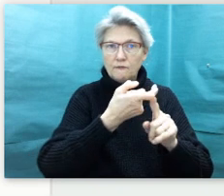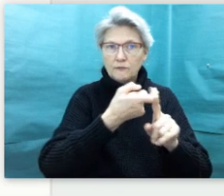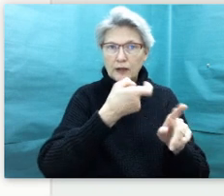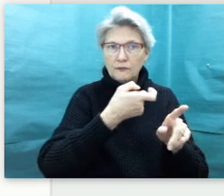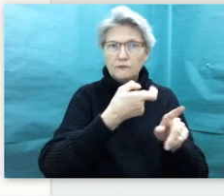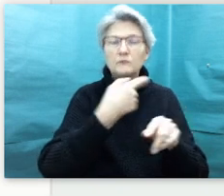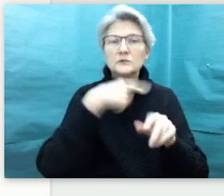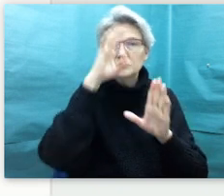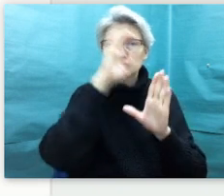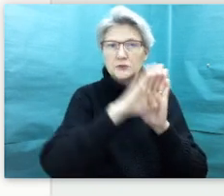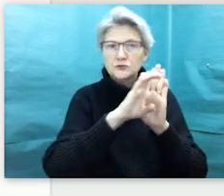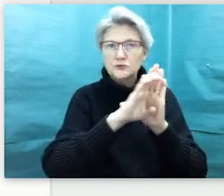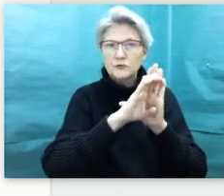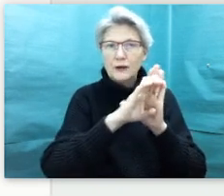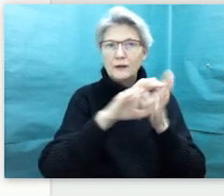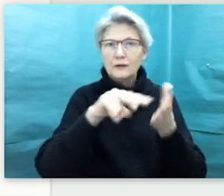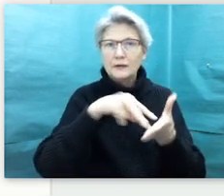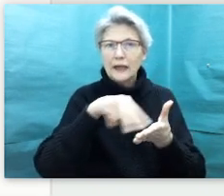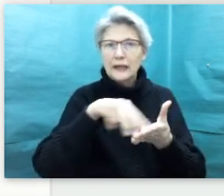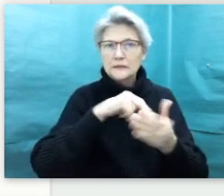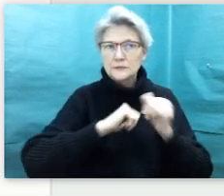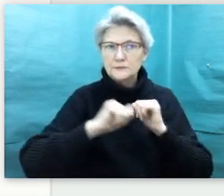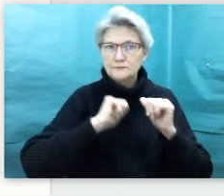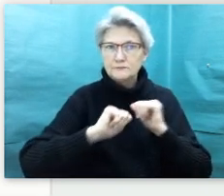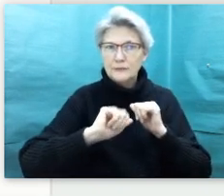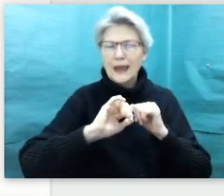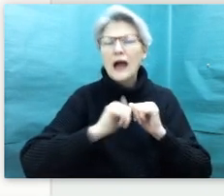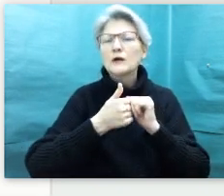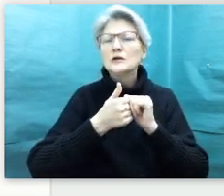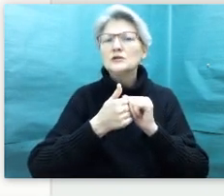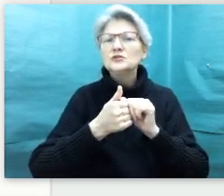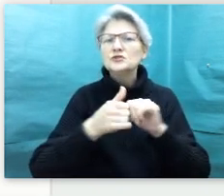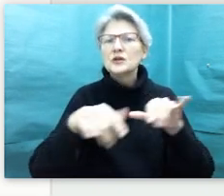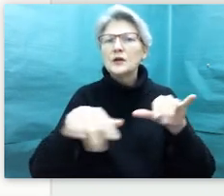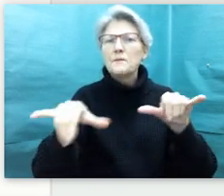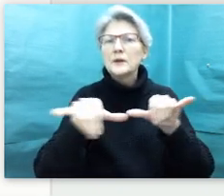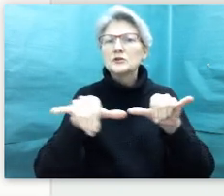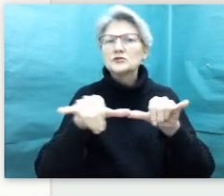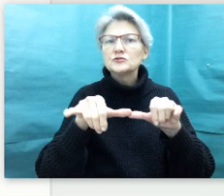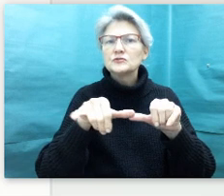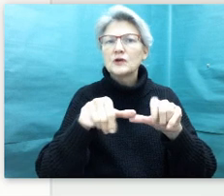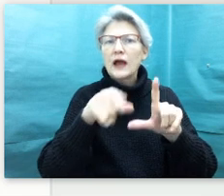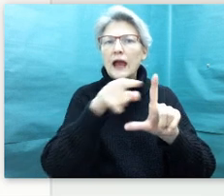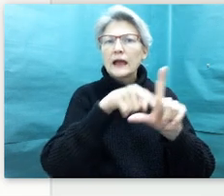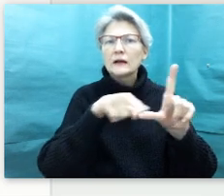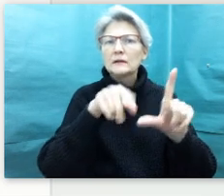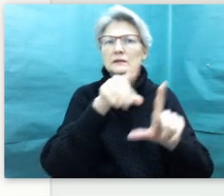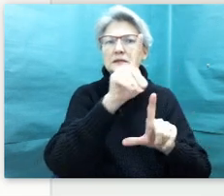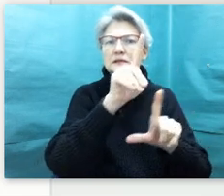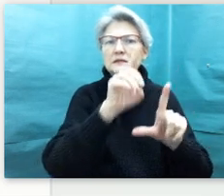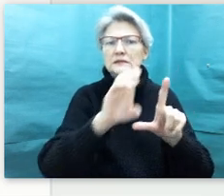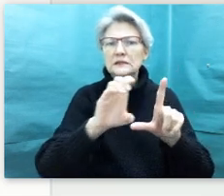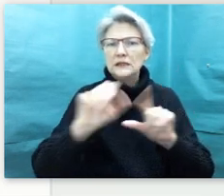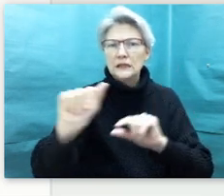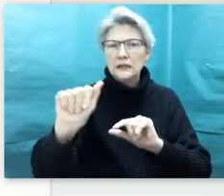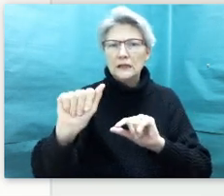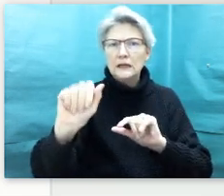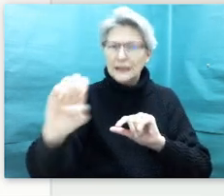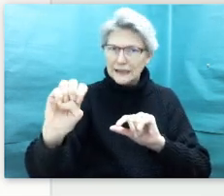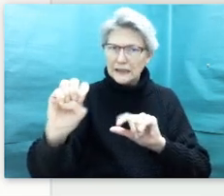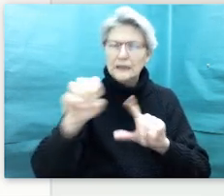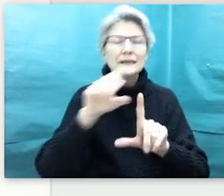or the angle formed by her daughter's arms? Well, just like we talked about today, we're going to use a protractor to help us do that. So I will use